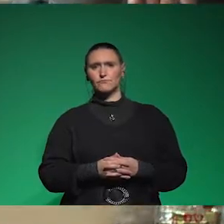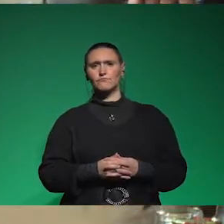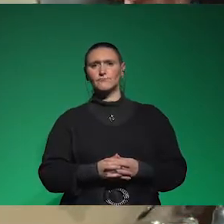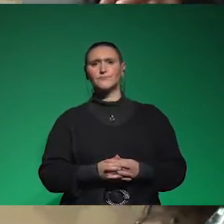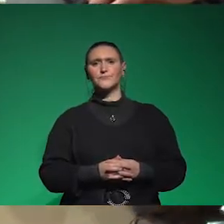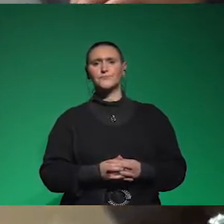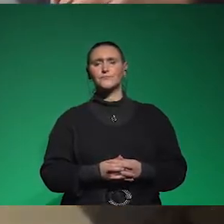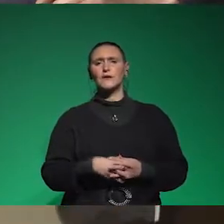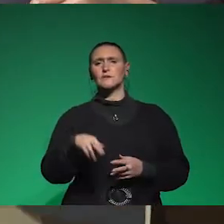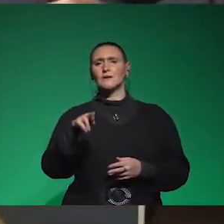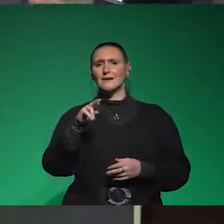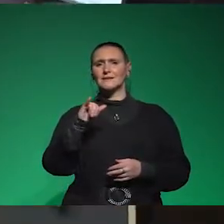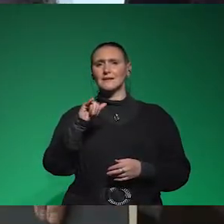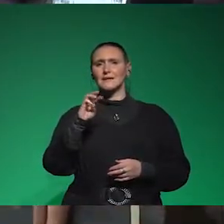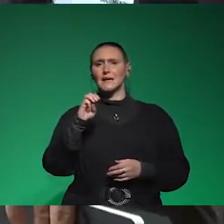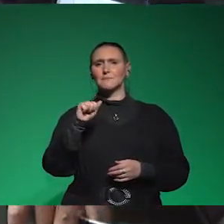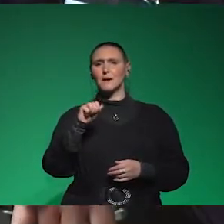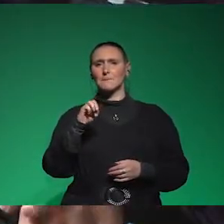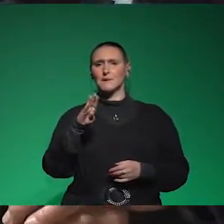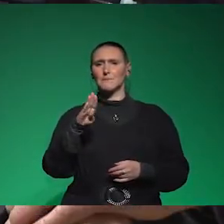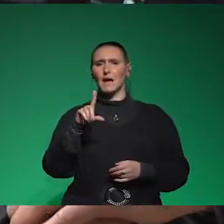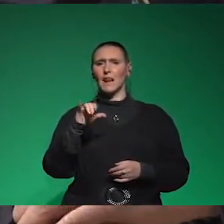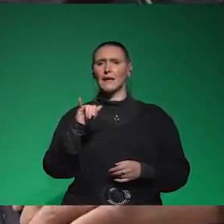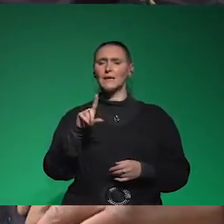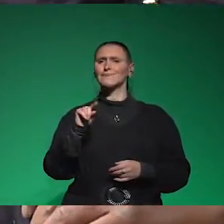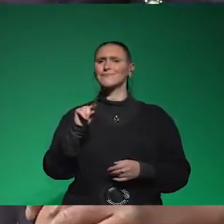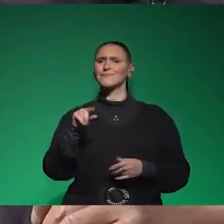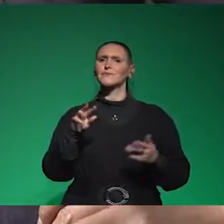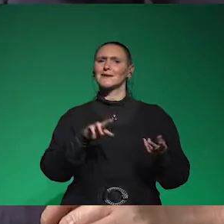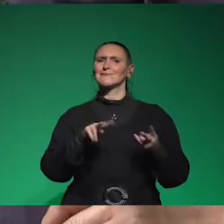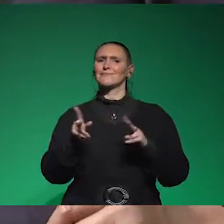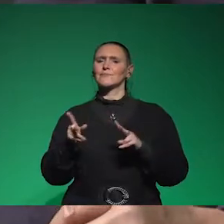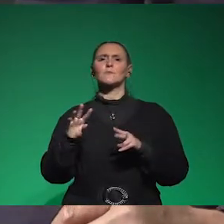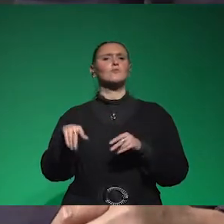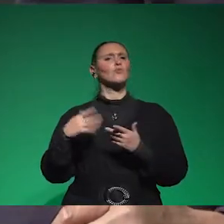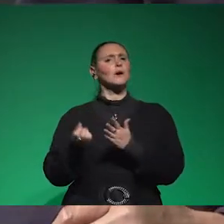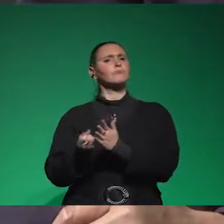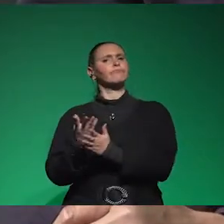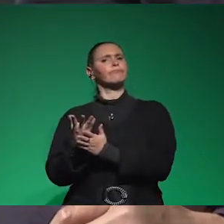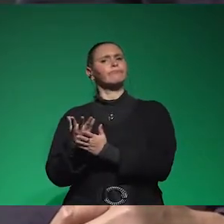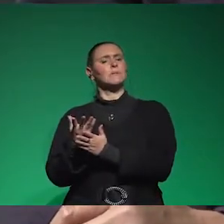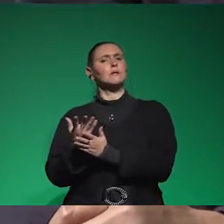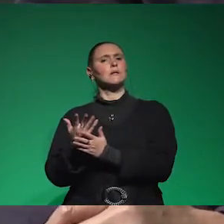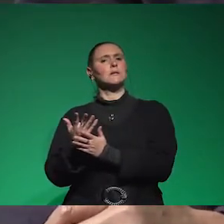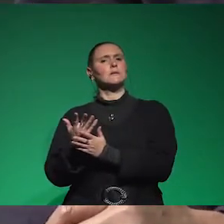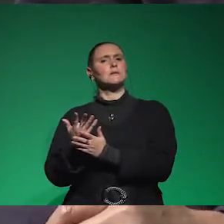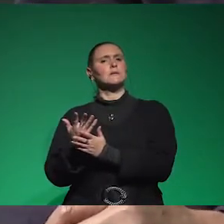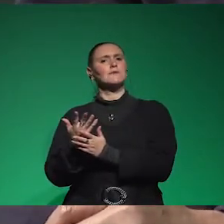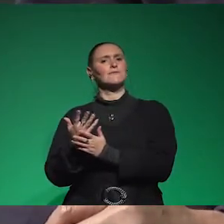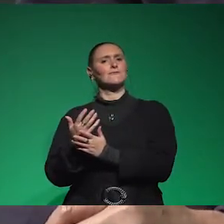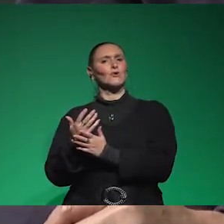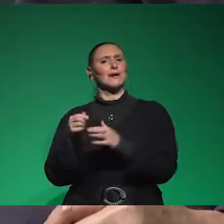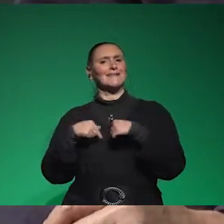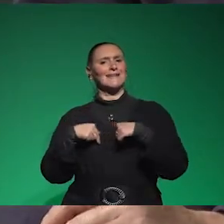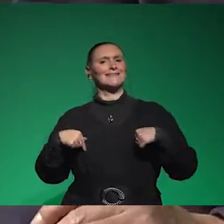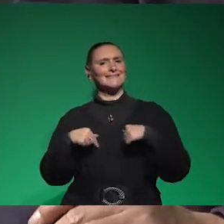udah mulai punah. Masih tinggal sekitar 60-an. There are still around 60 populations of the Sumatran tiger which